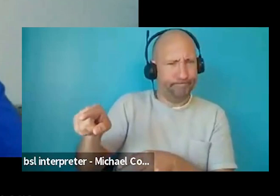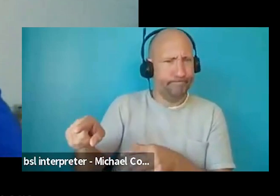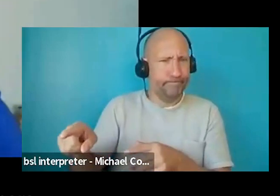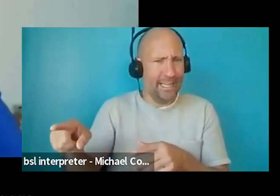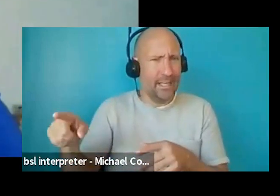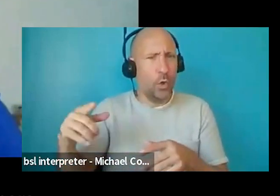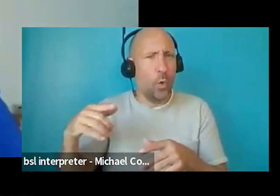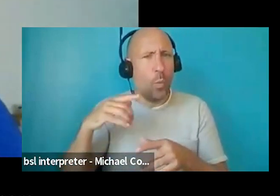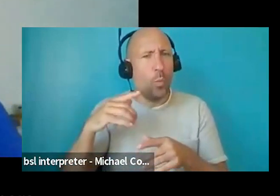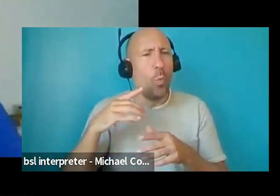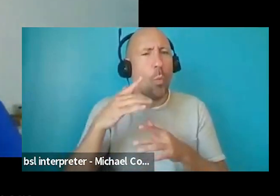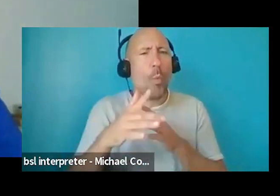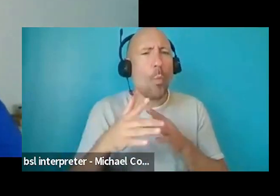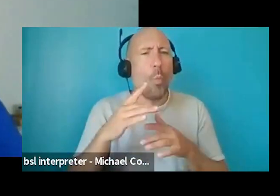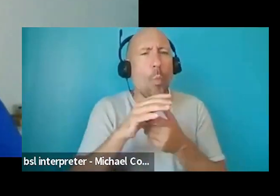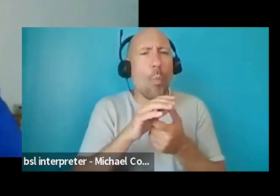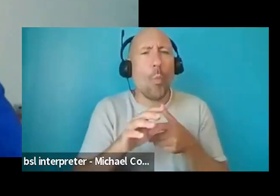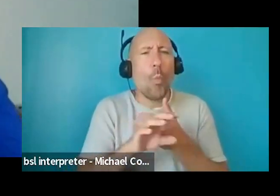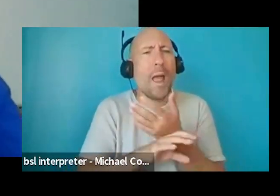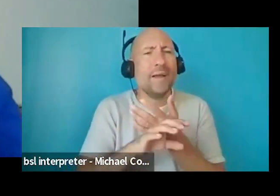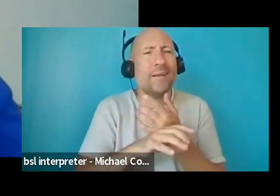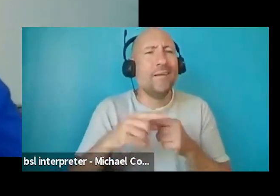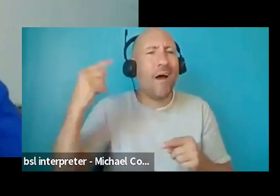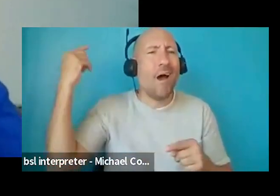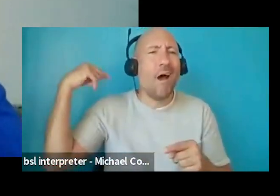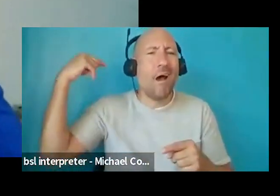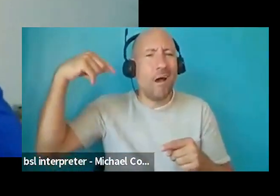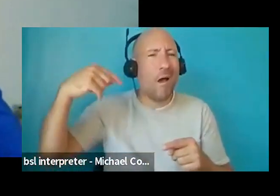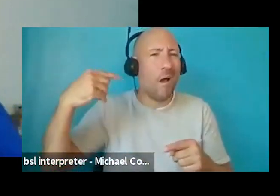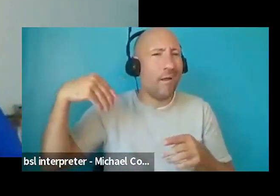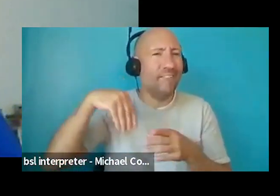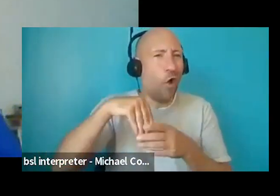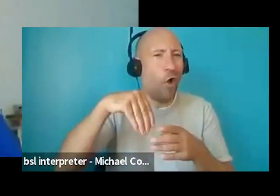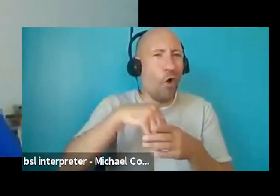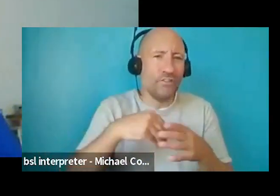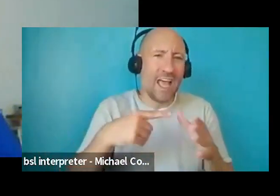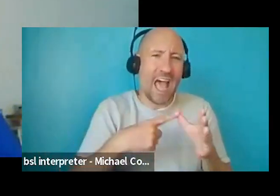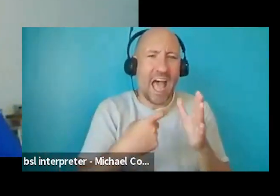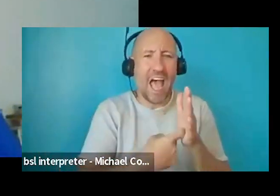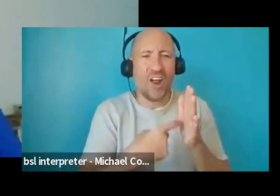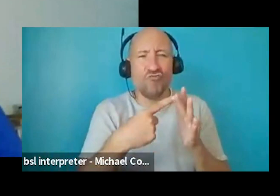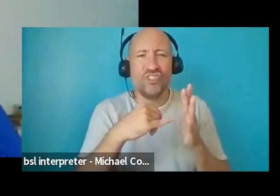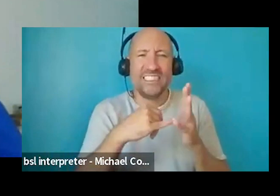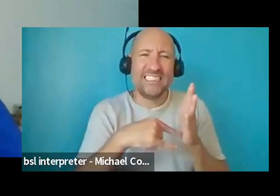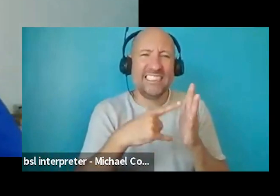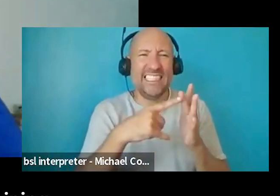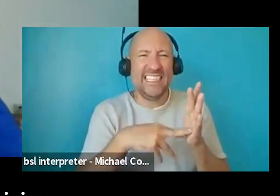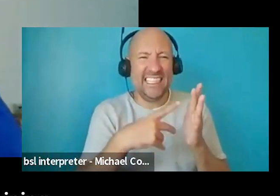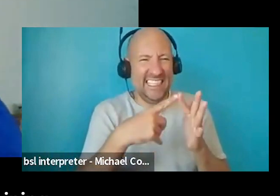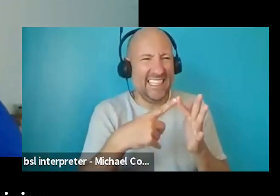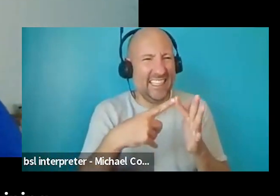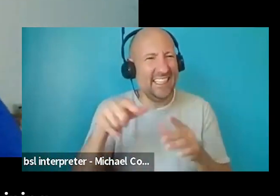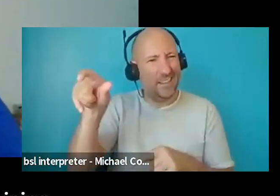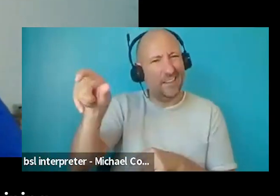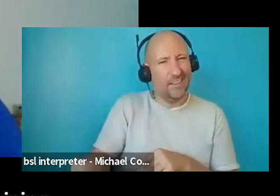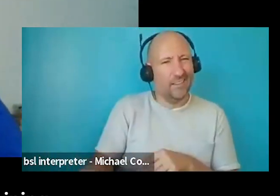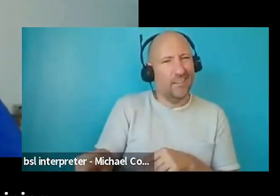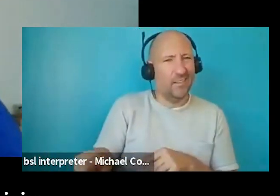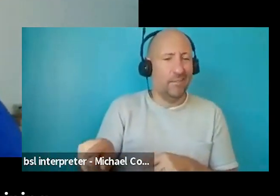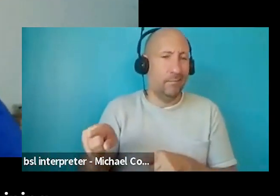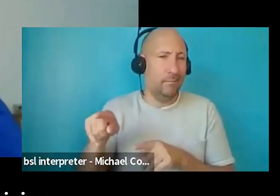was telling us how he got involved. He's a professional disabled dance artist, Italian, but he had to